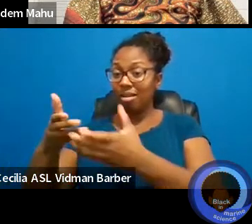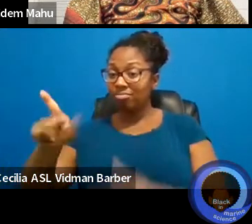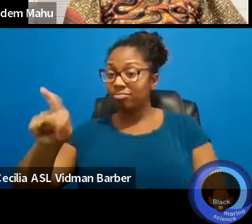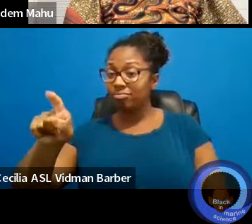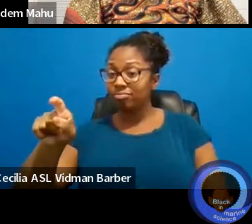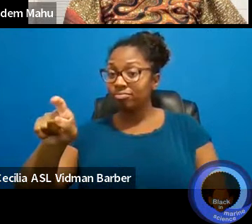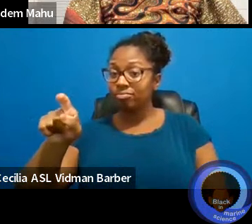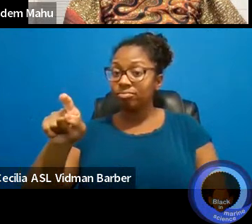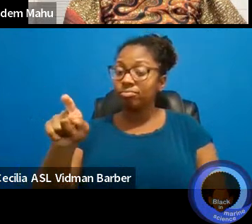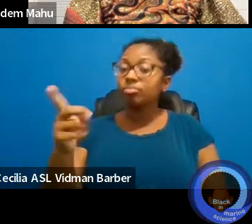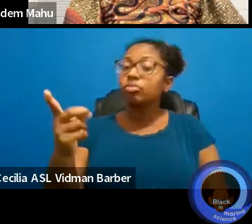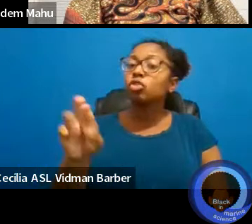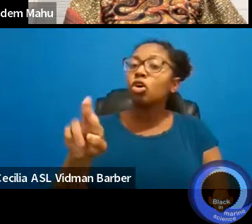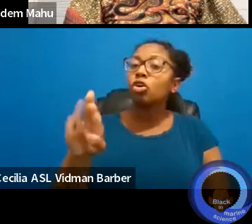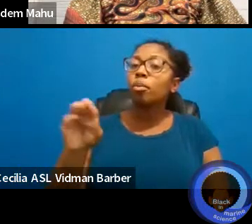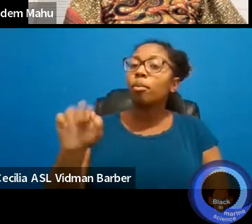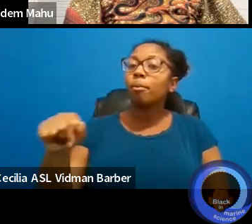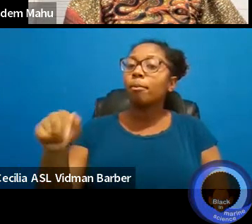this question.